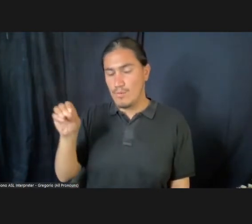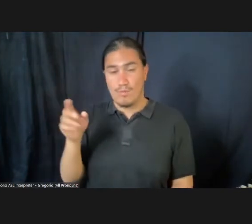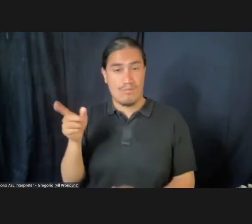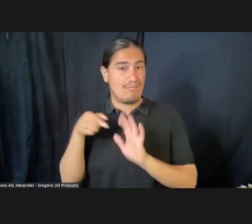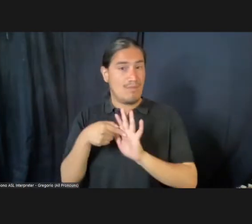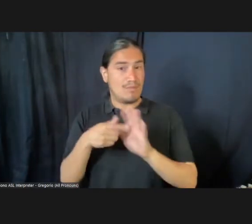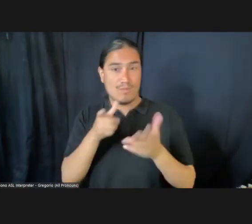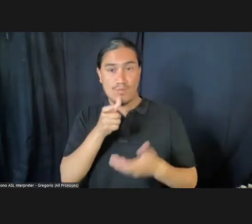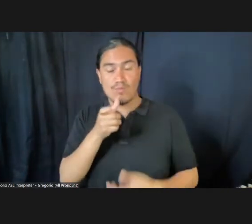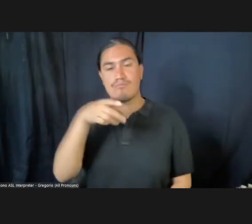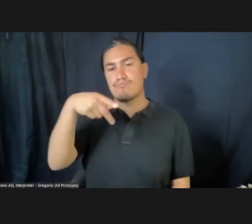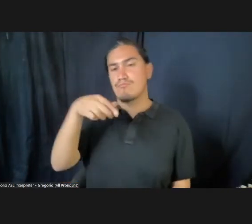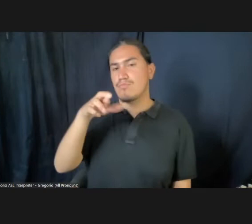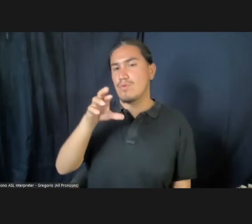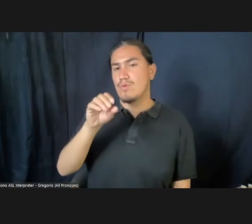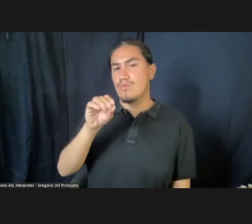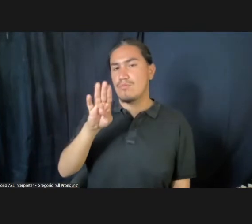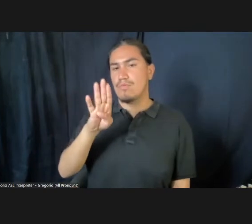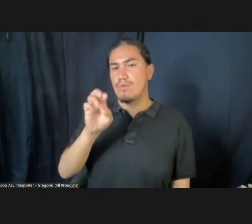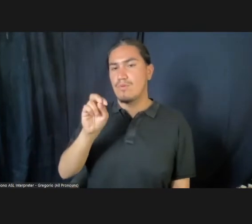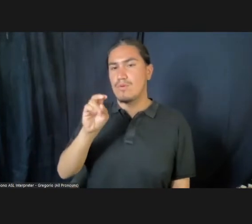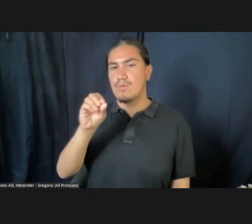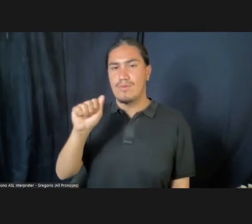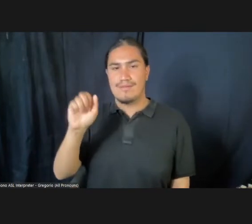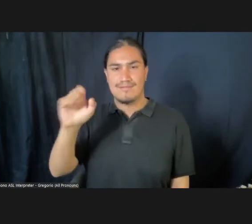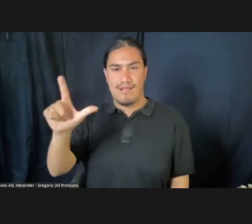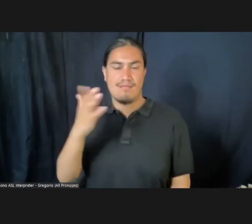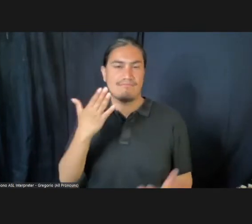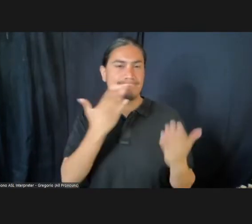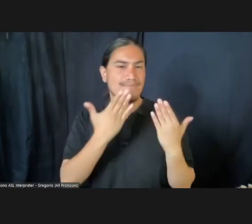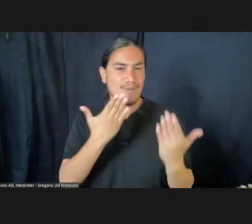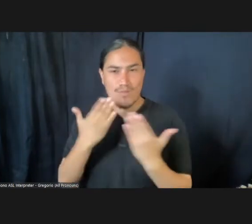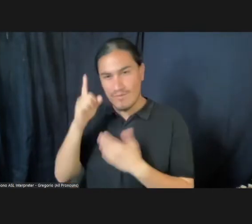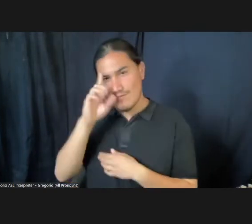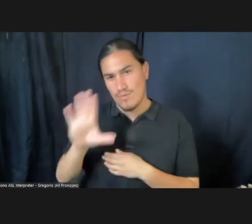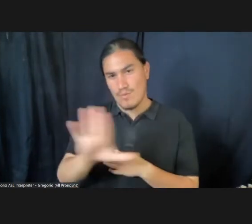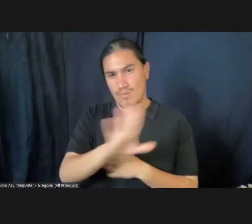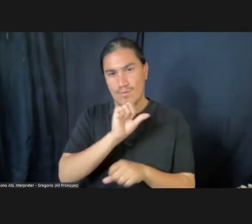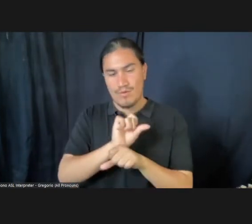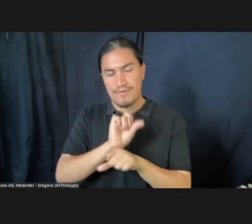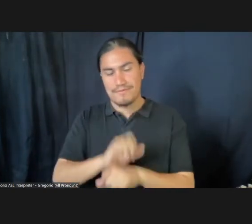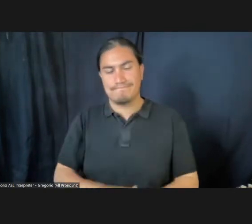ASL. We thank them for their work.